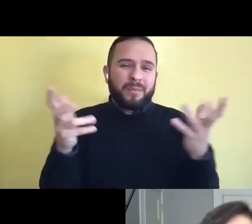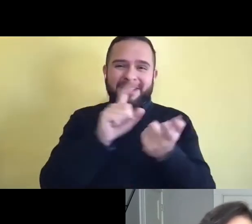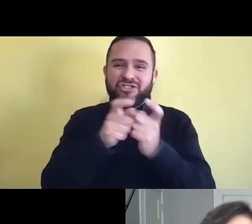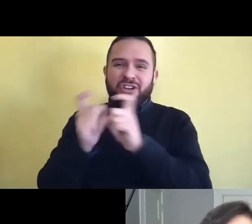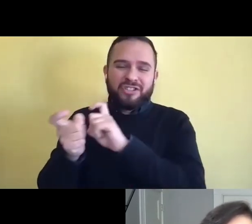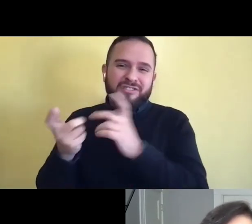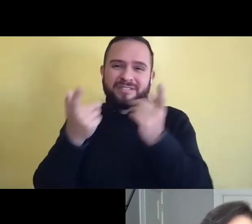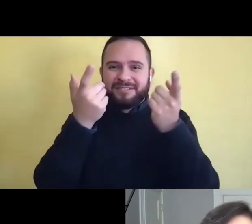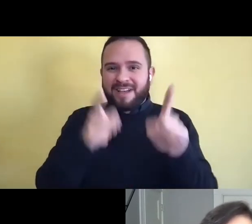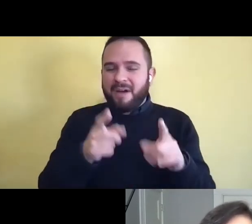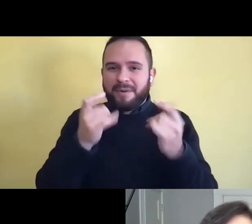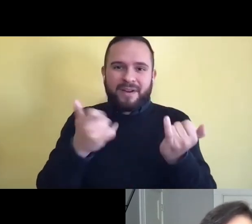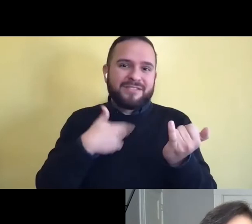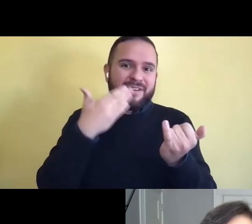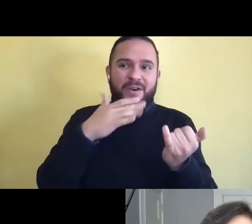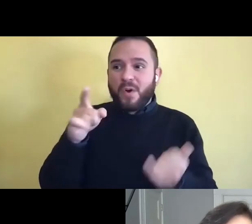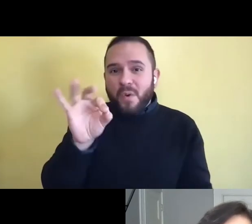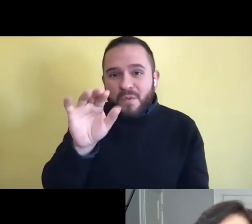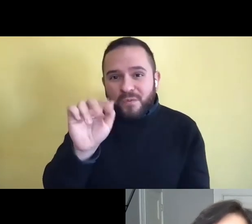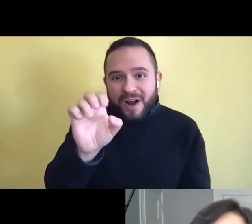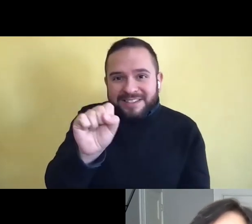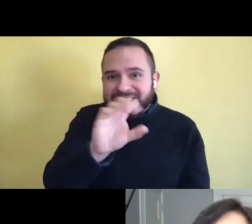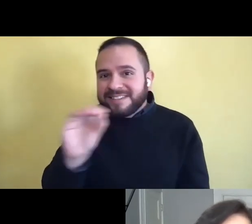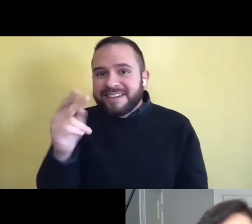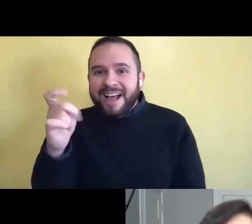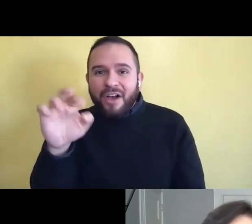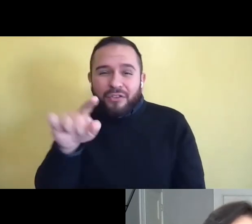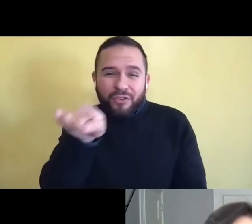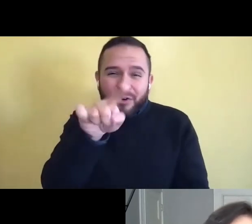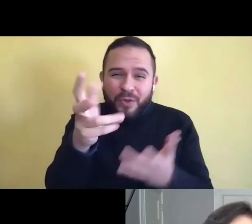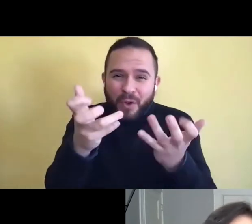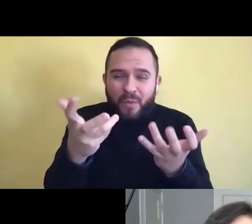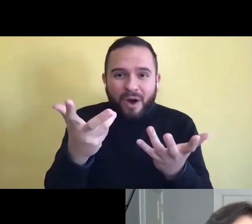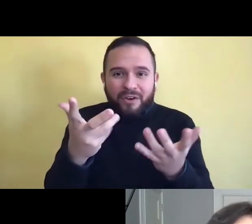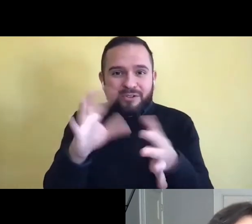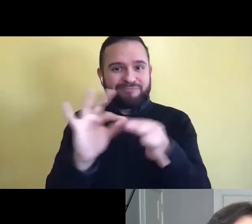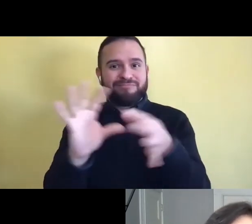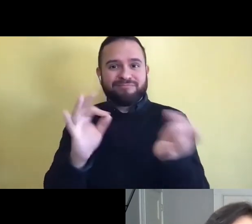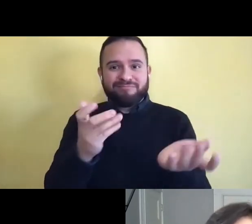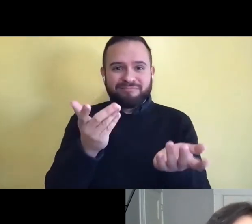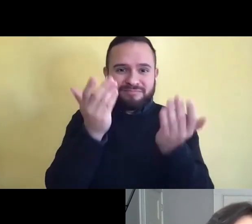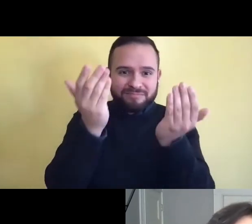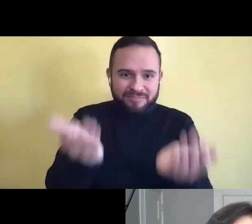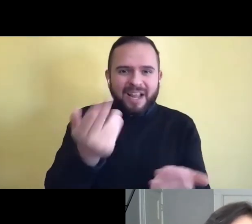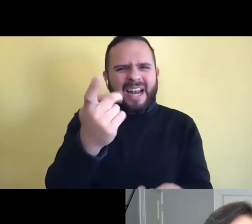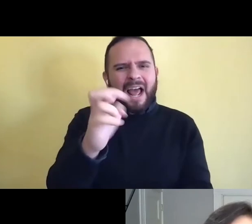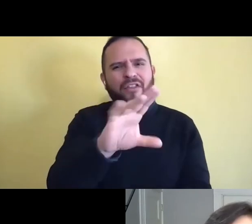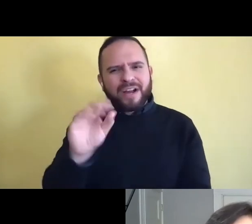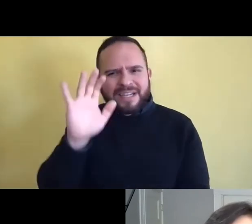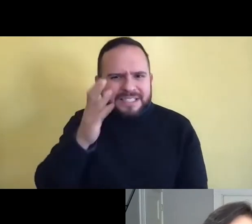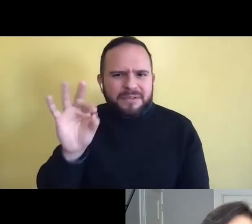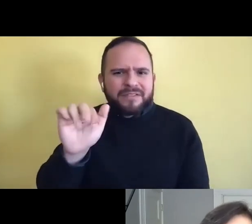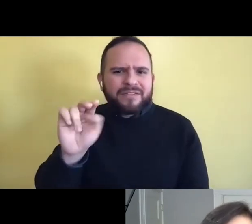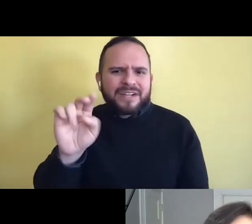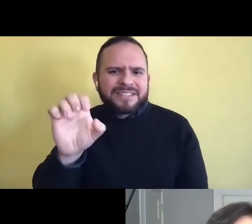And I don't know, Frances and Heather, if y'all want to weigh in on that, or go ahead, Heather. And Frances looks like she does too as well. So Heather, let's